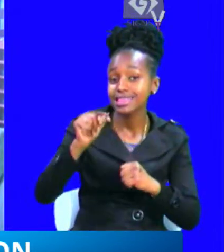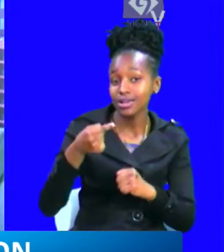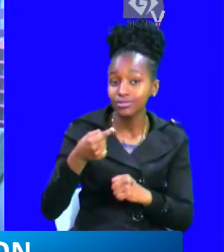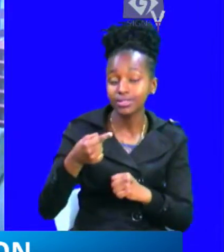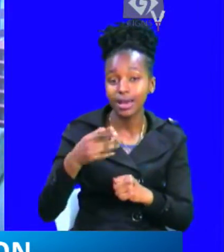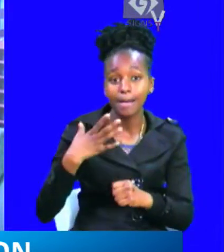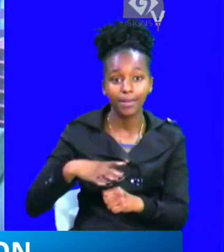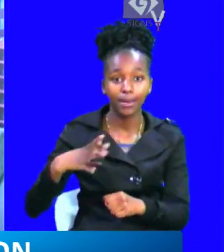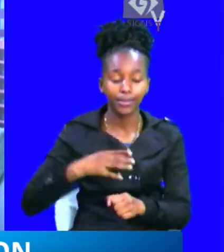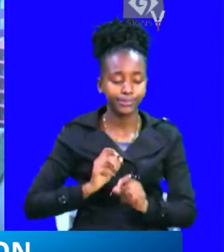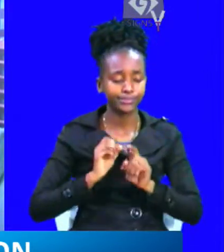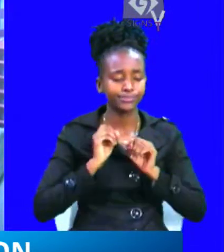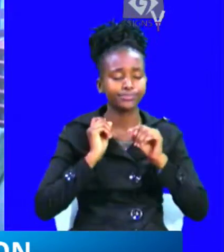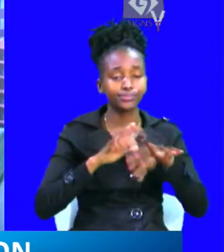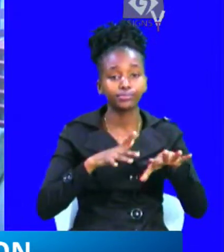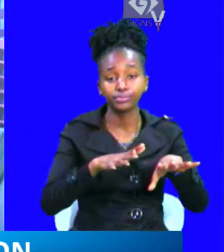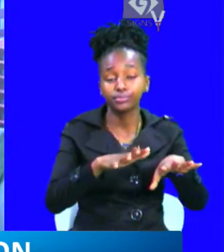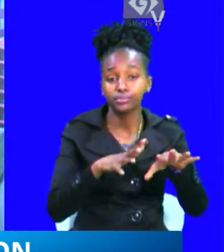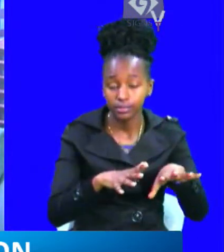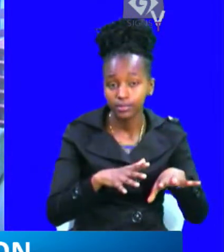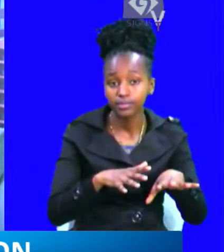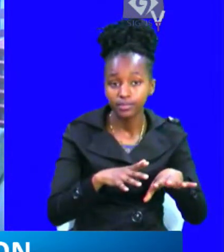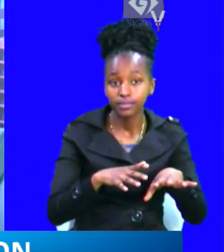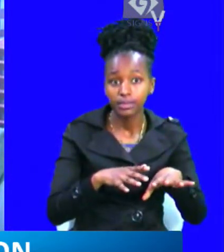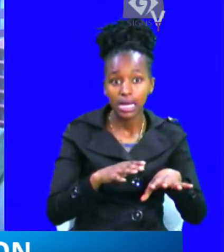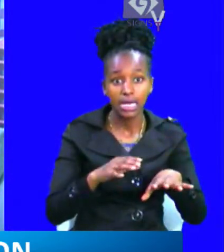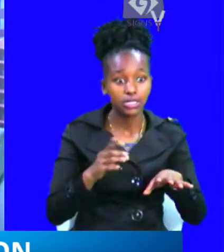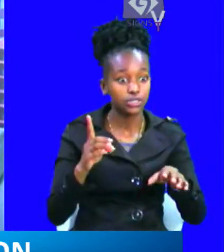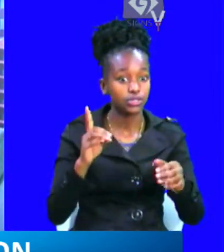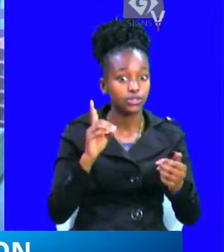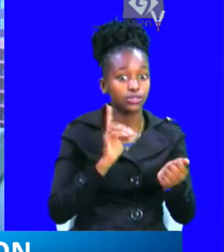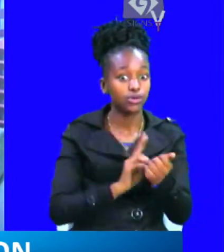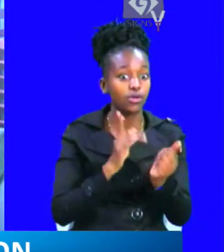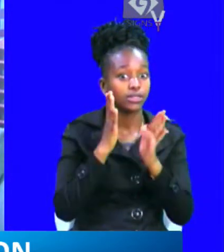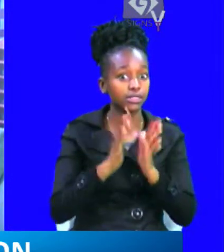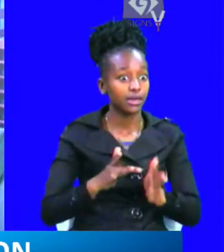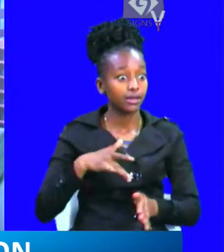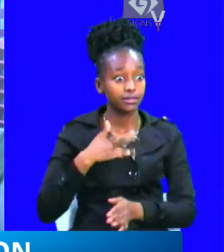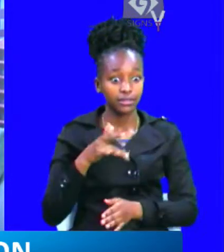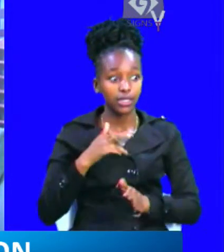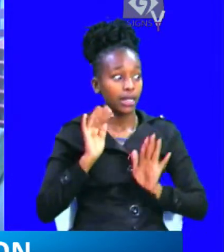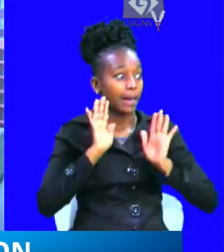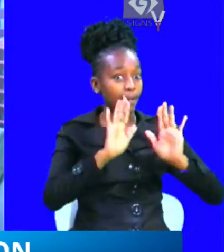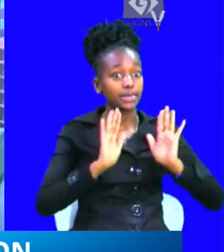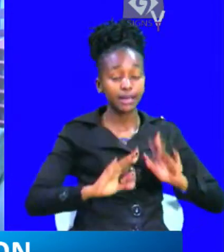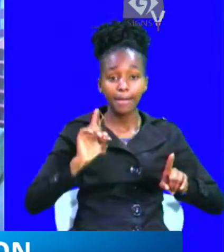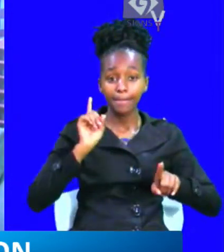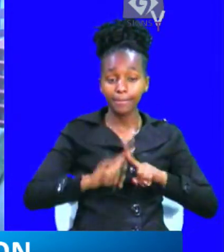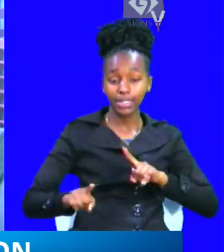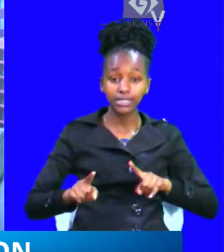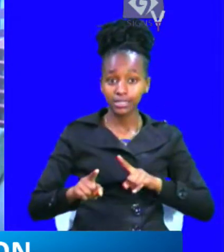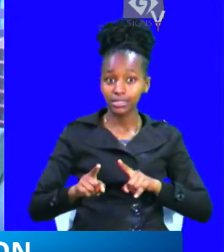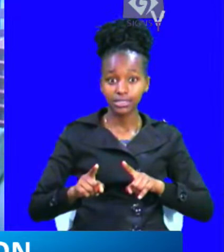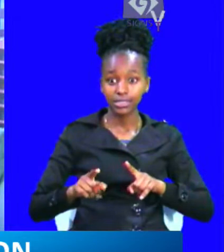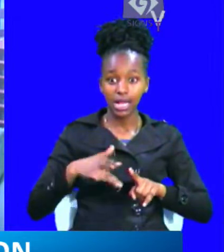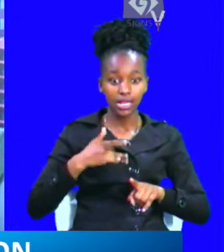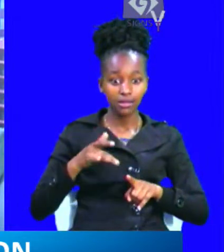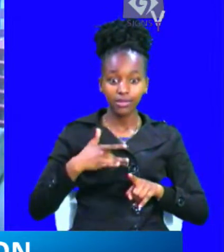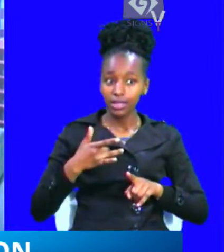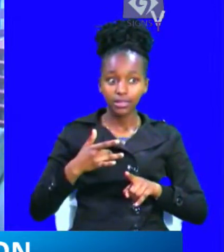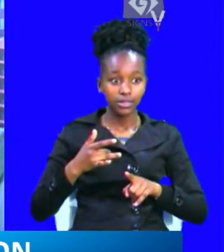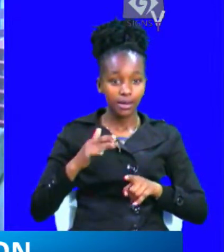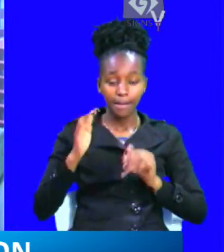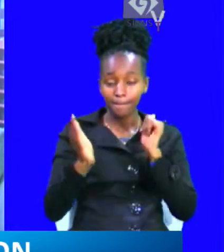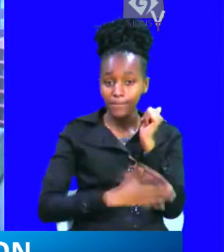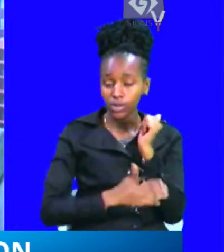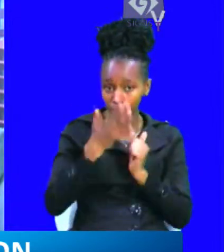plus patients. Wow. Even for them, that was, Amazing. it was amazing, but it's also quite unfortunate. How